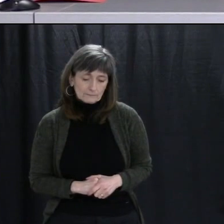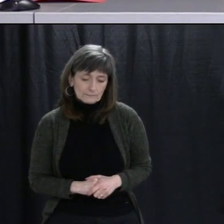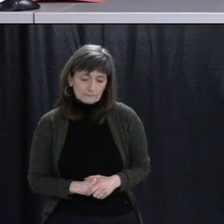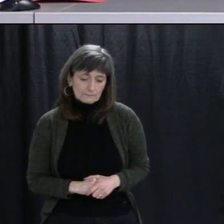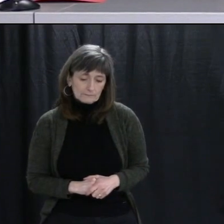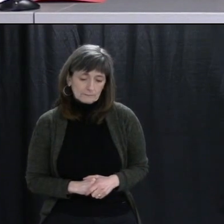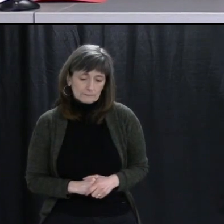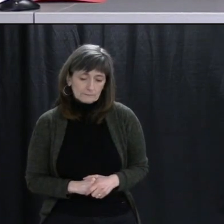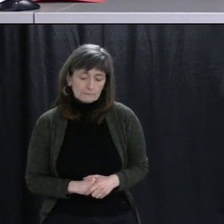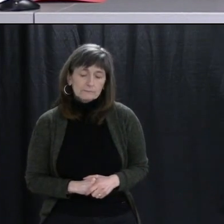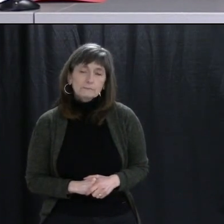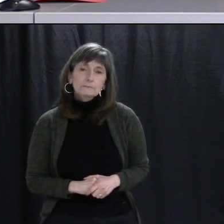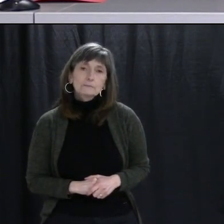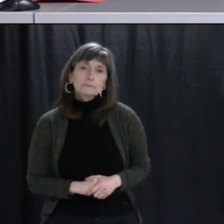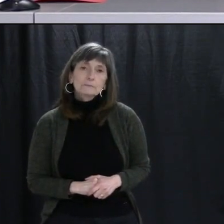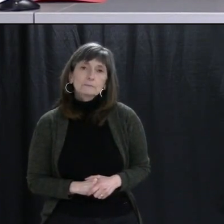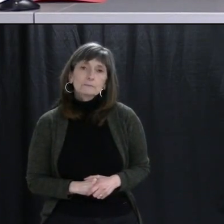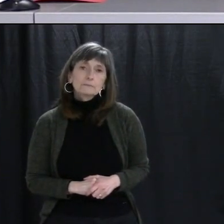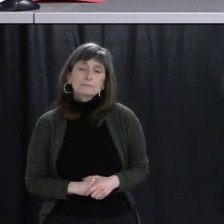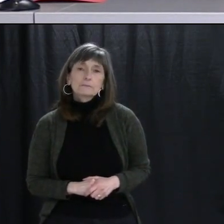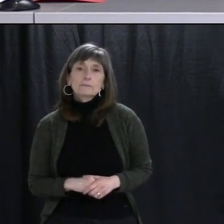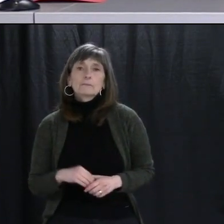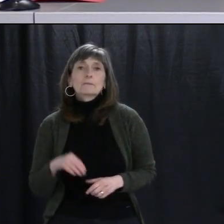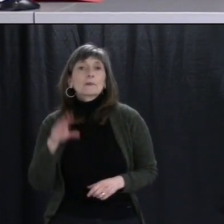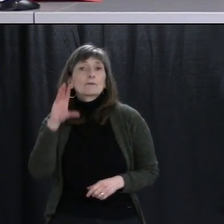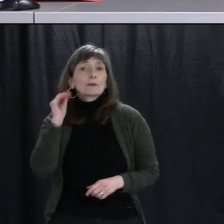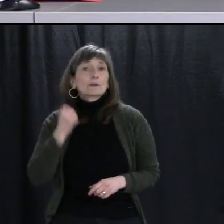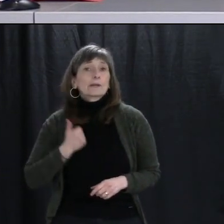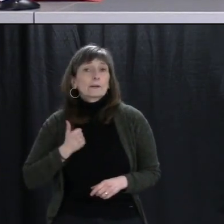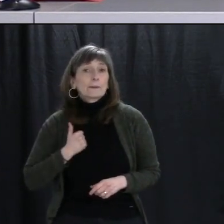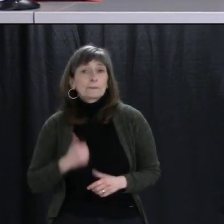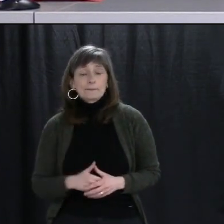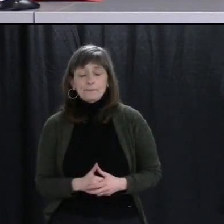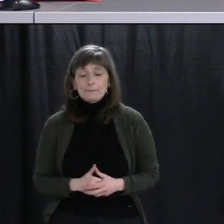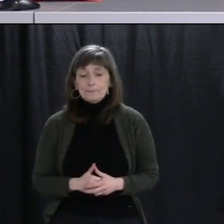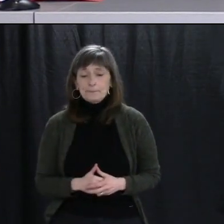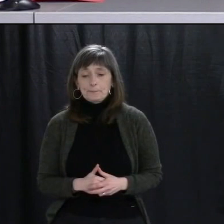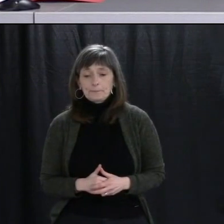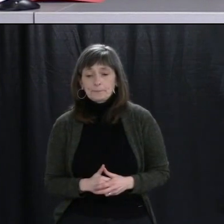Thank you. The next question is from Patrick Butler from Radio Canada. Please go ahead.